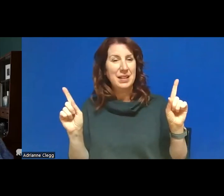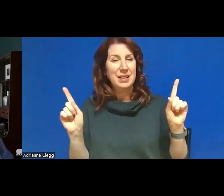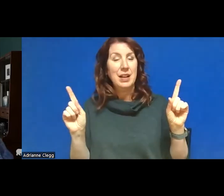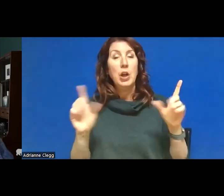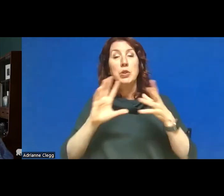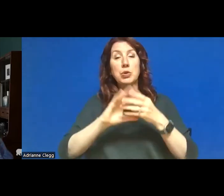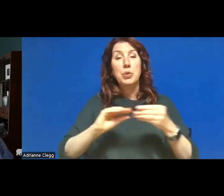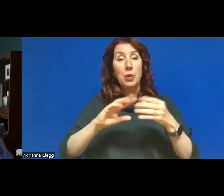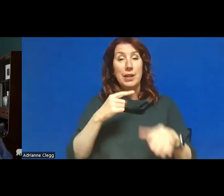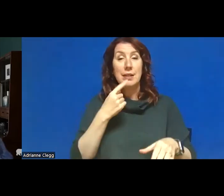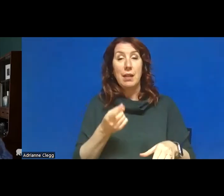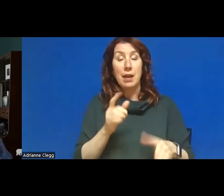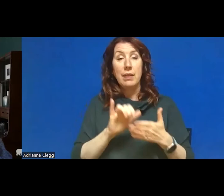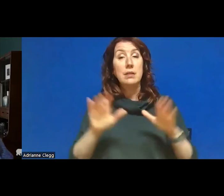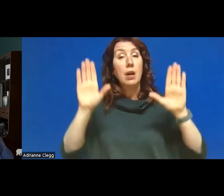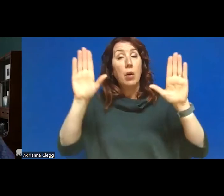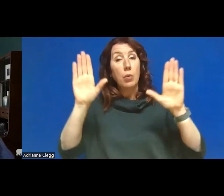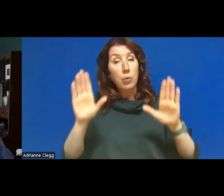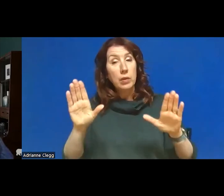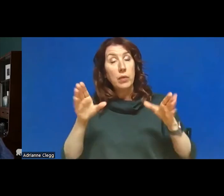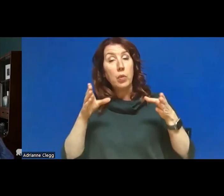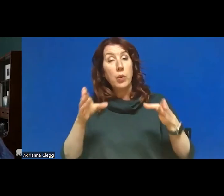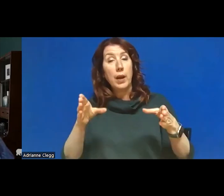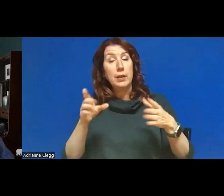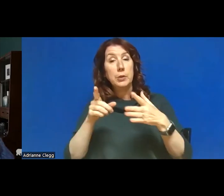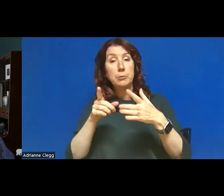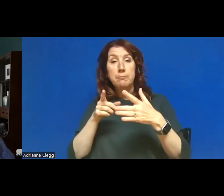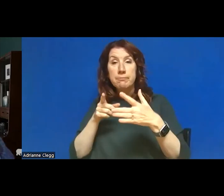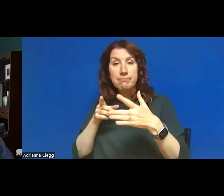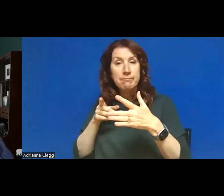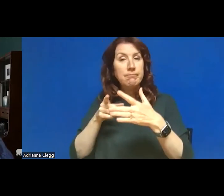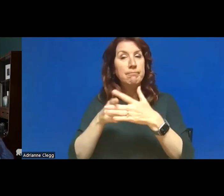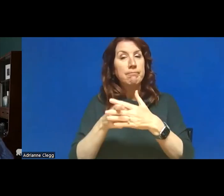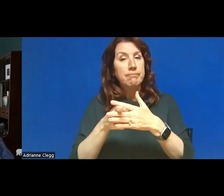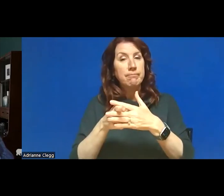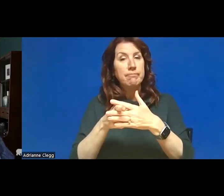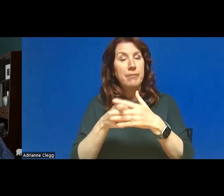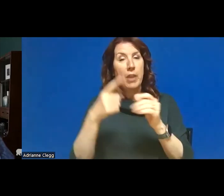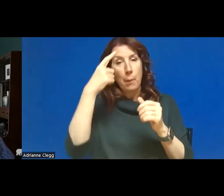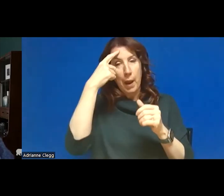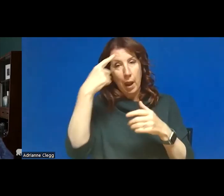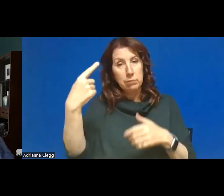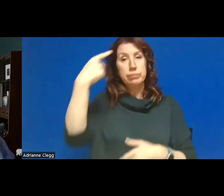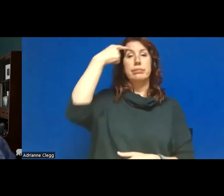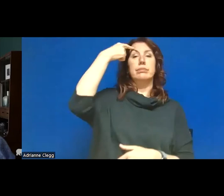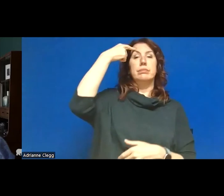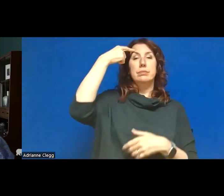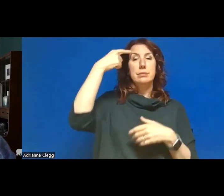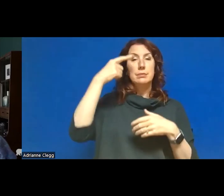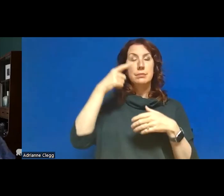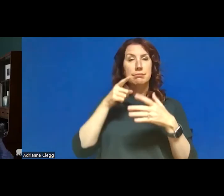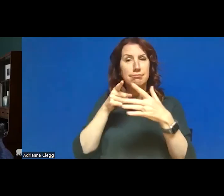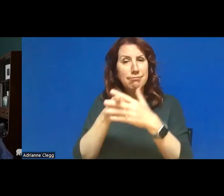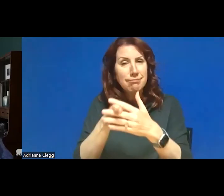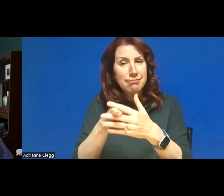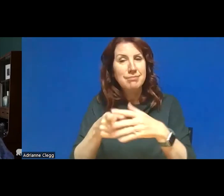storytelling as an incredible way into somebody else's mind. Telling your own story